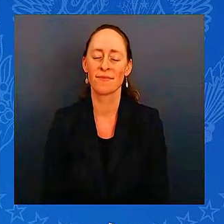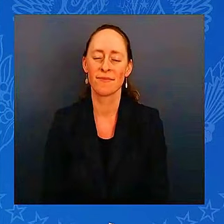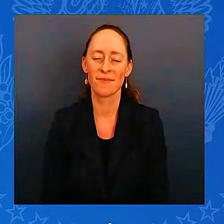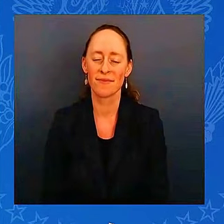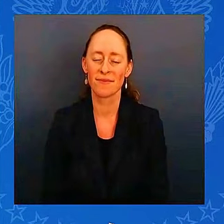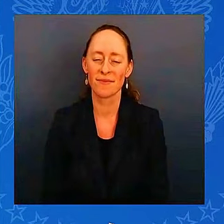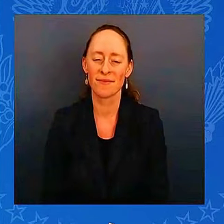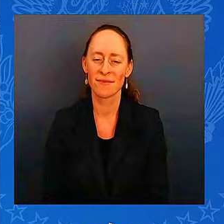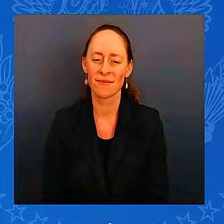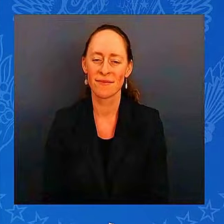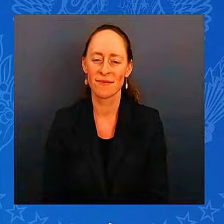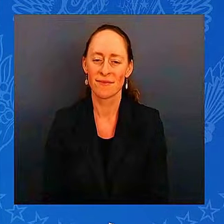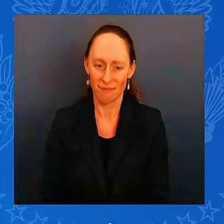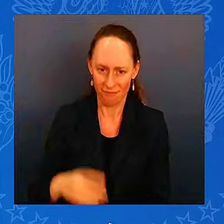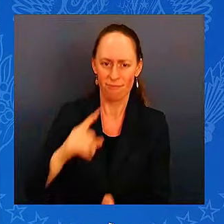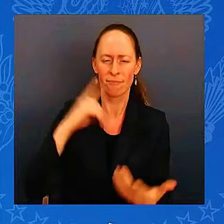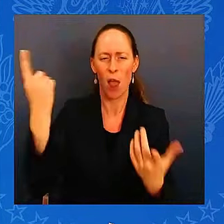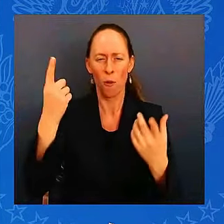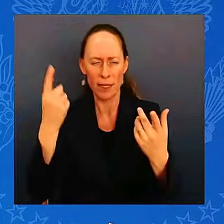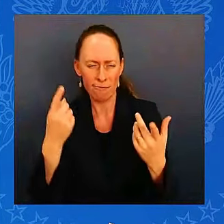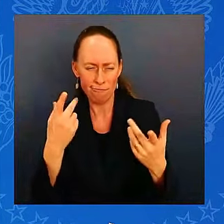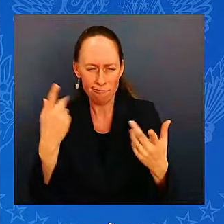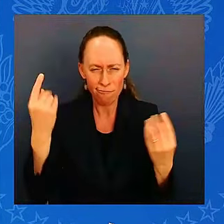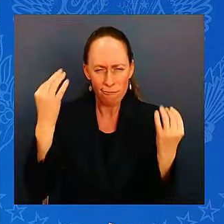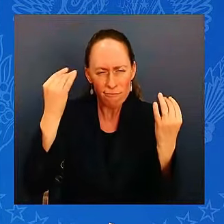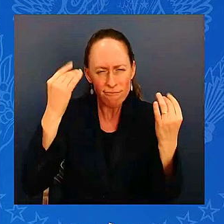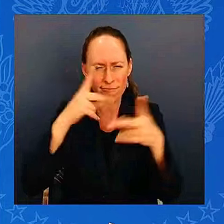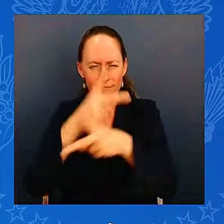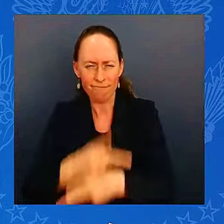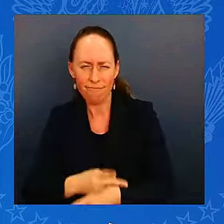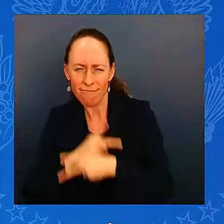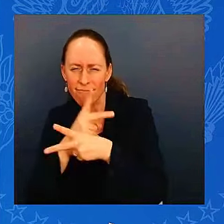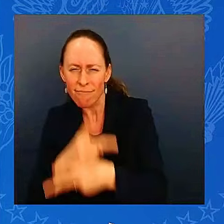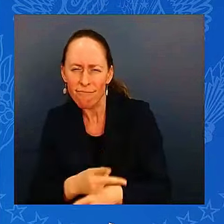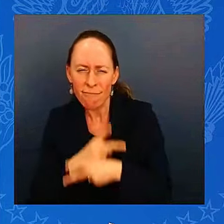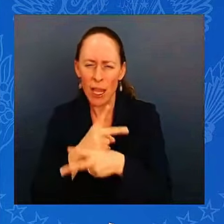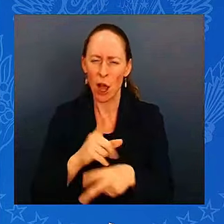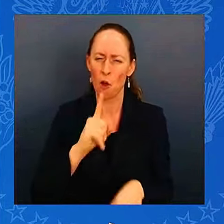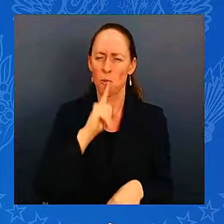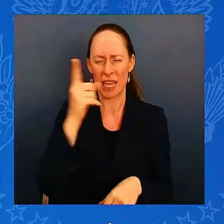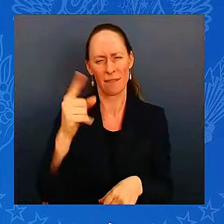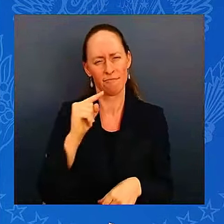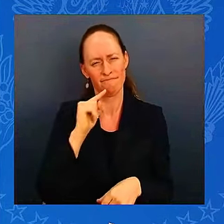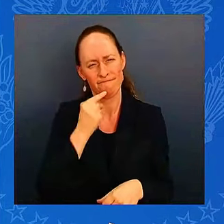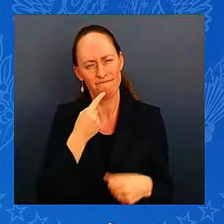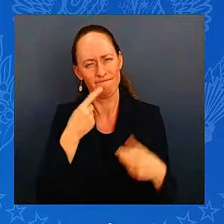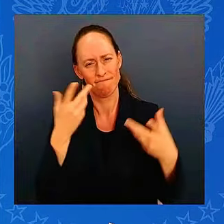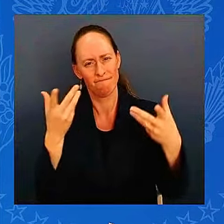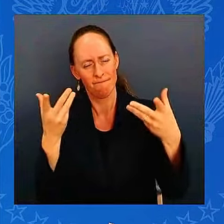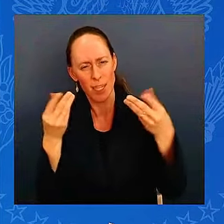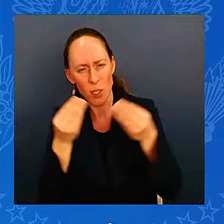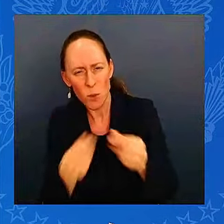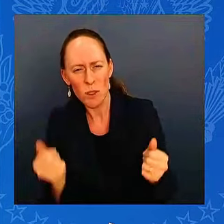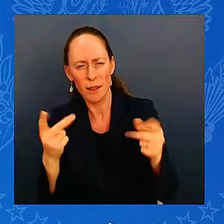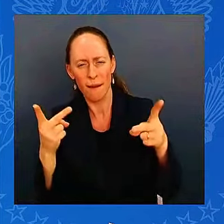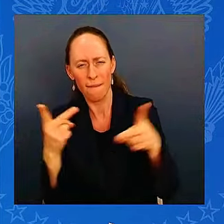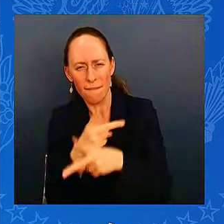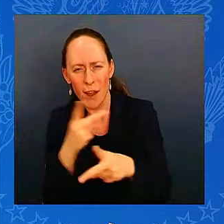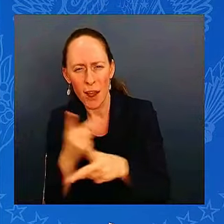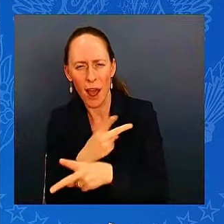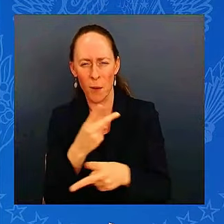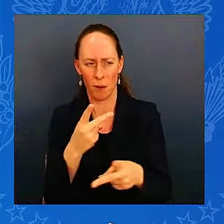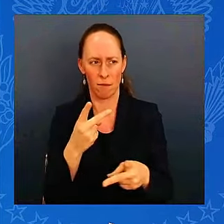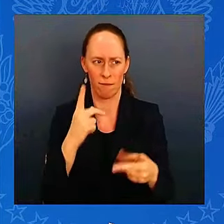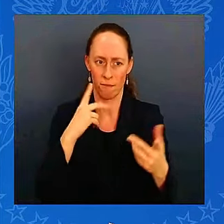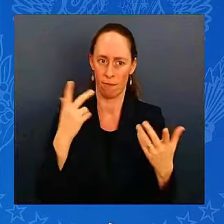on solutions that can make a difference today, right here, right now. And here's a novel concept. He then